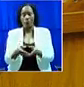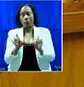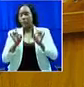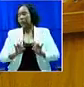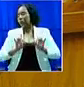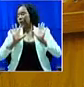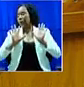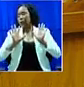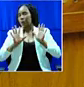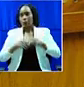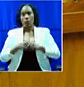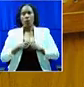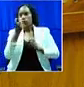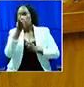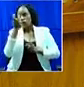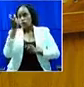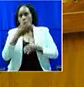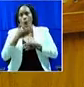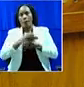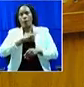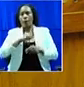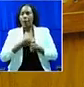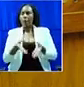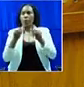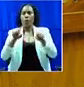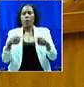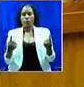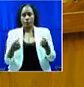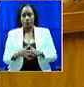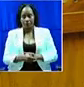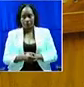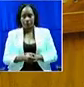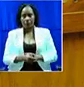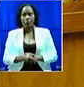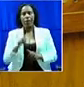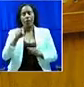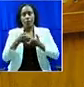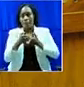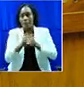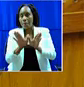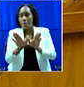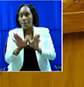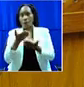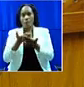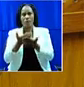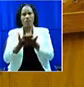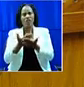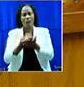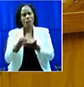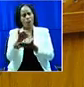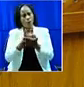work. This means unleashing the potential of our economy by, amongst